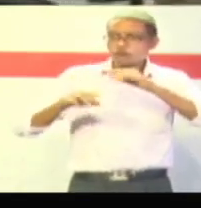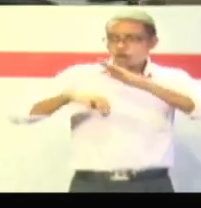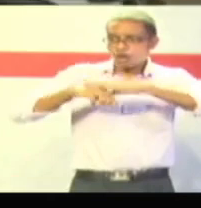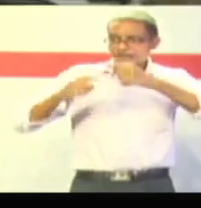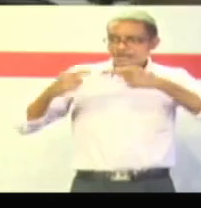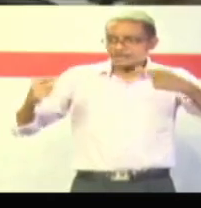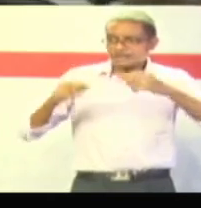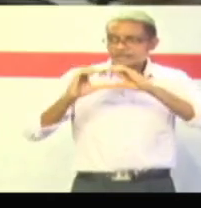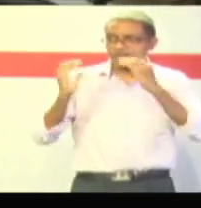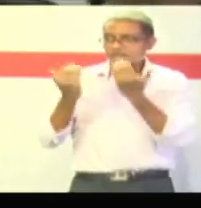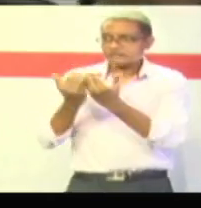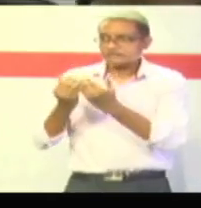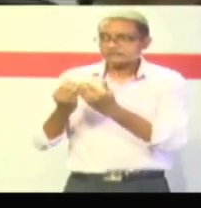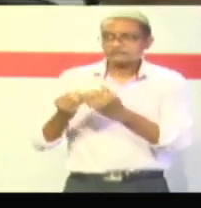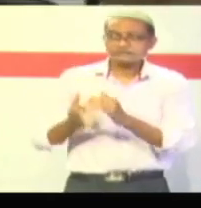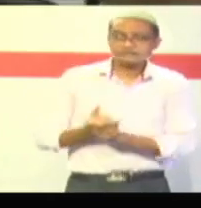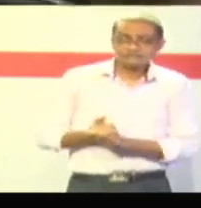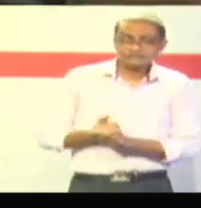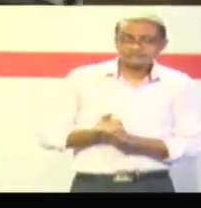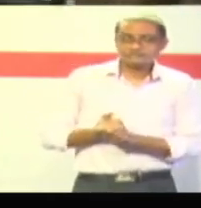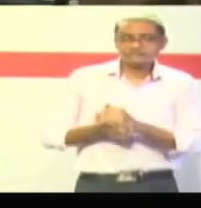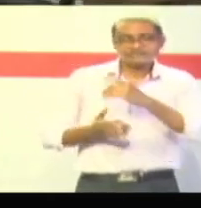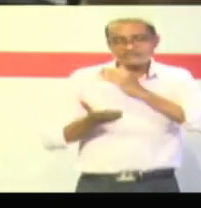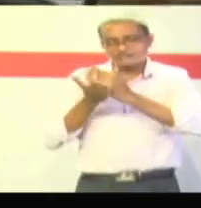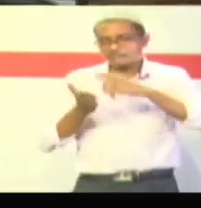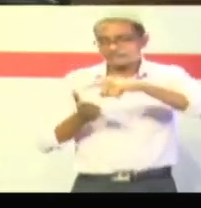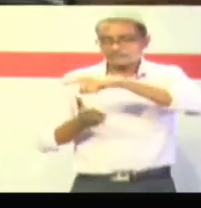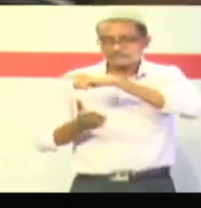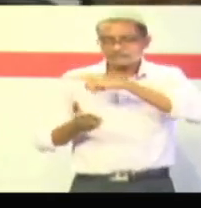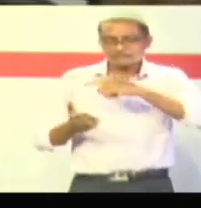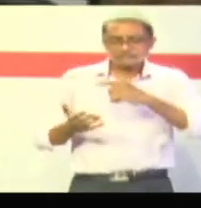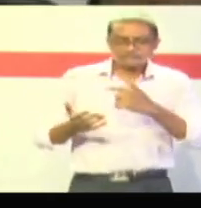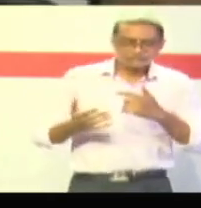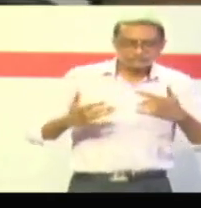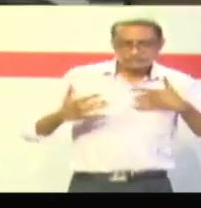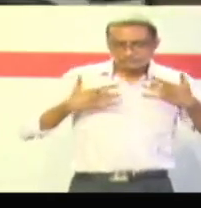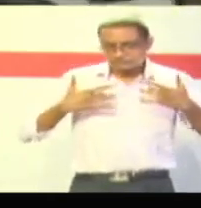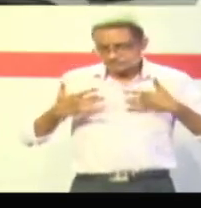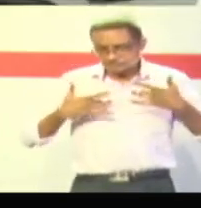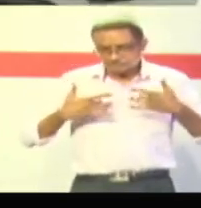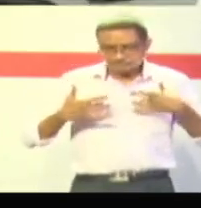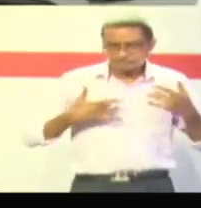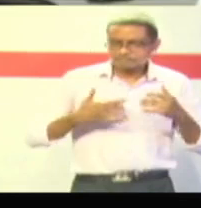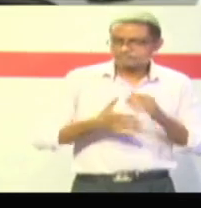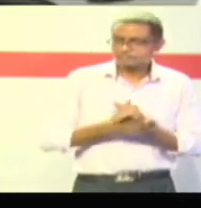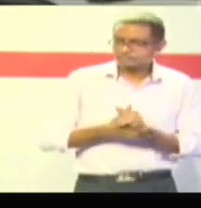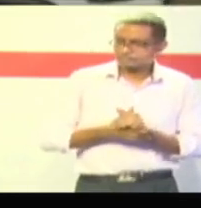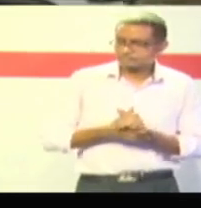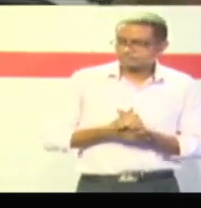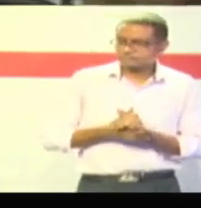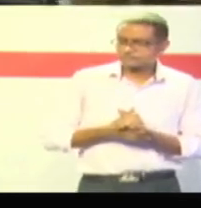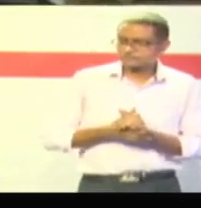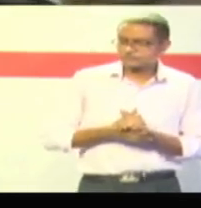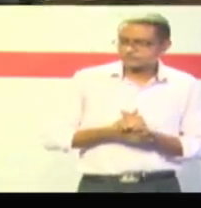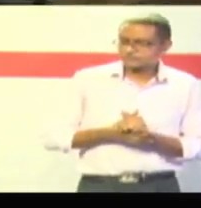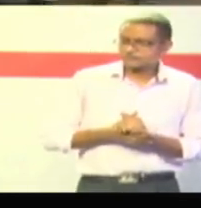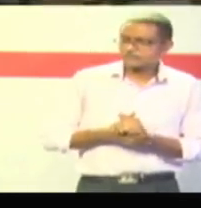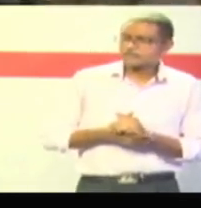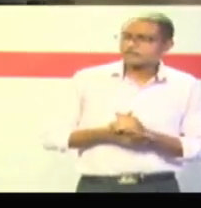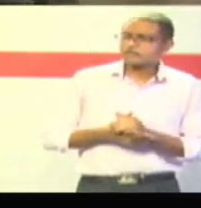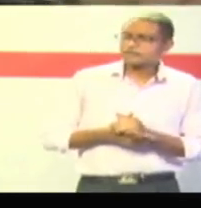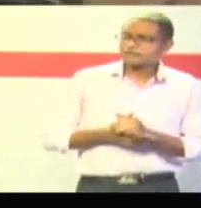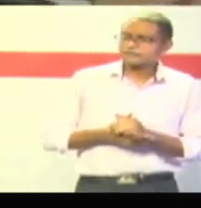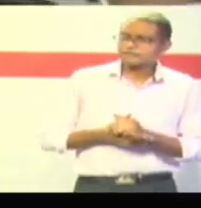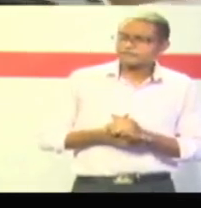hard place, and quite a few had actually dropped out previously. So I am